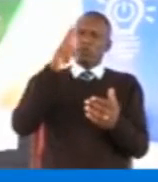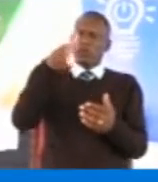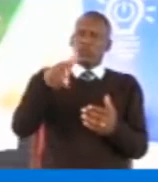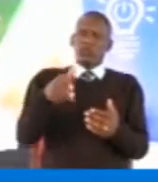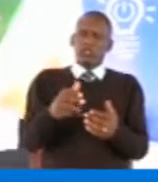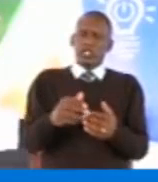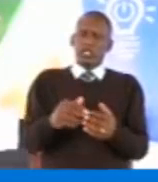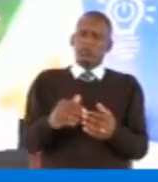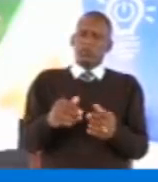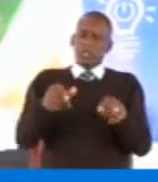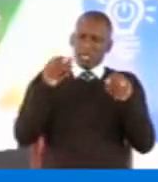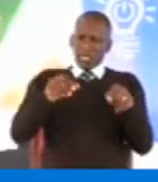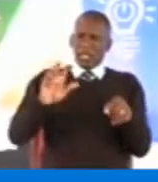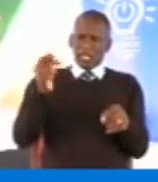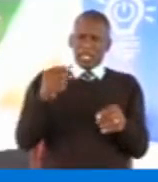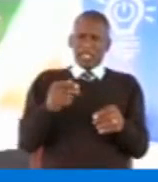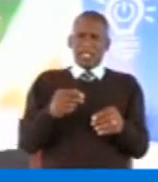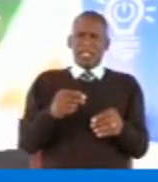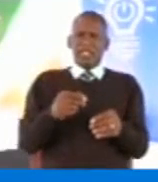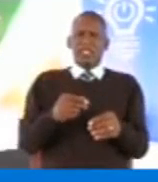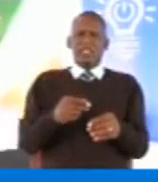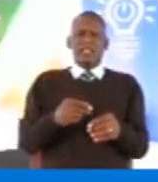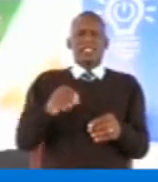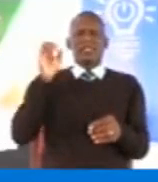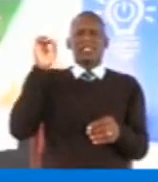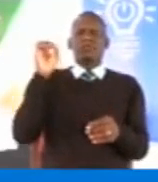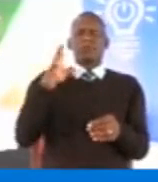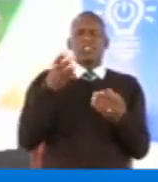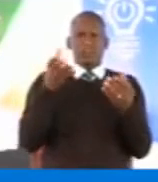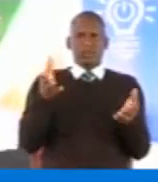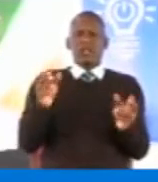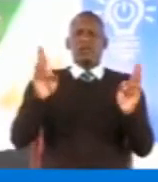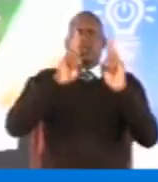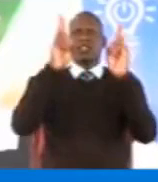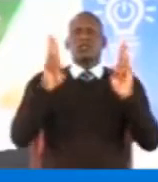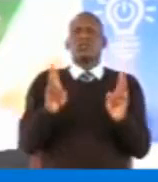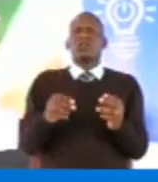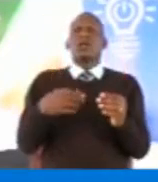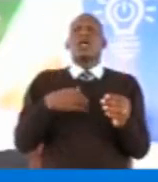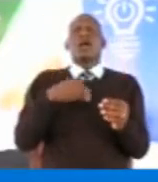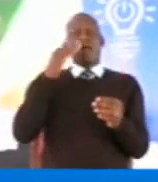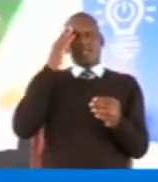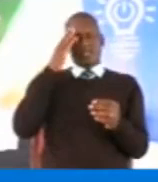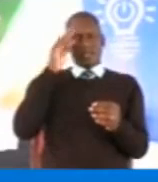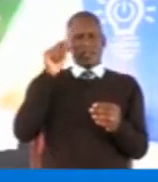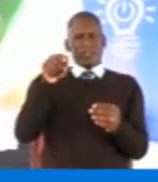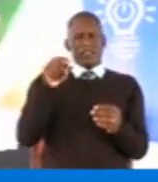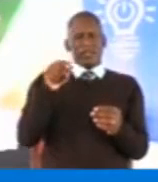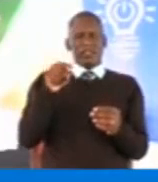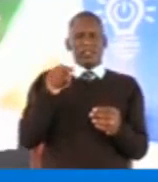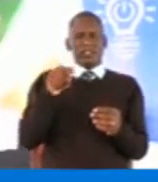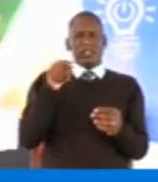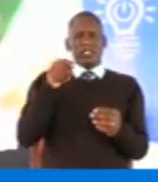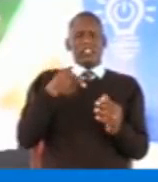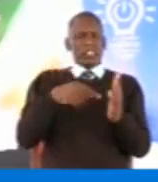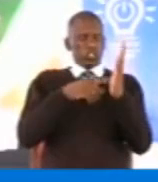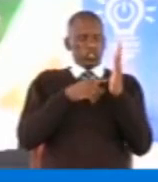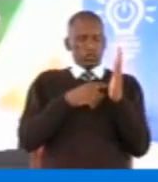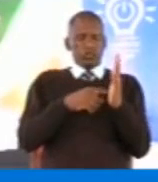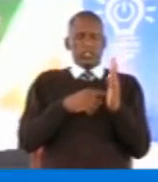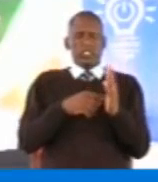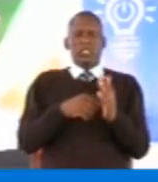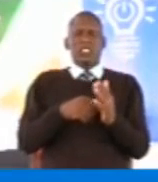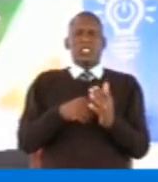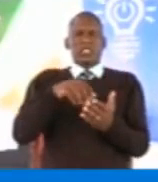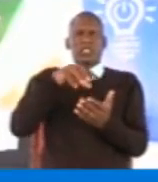crude is at an unprecedented level globally. And I think this indicates the